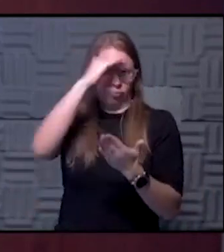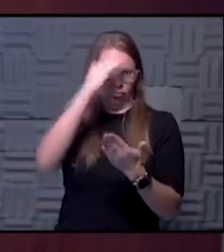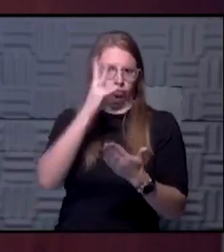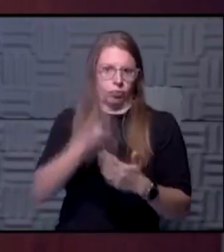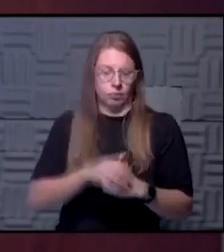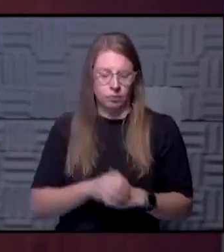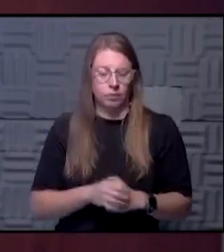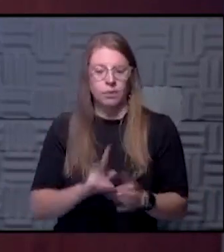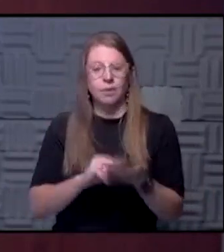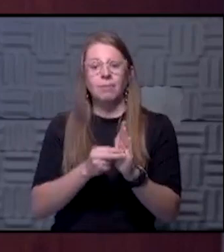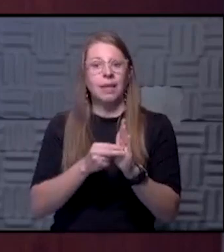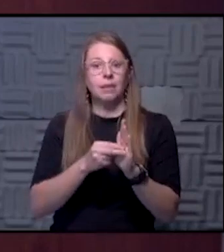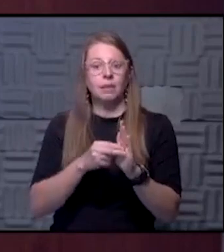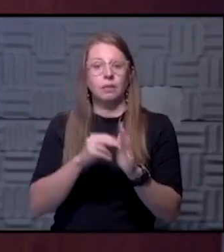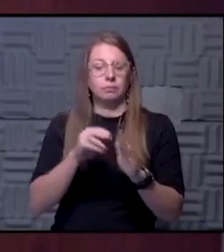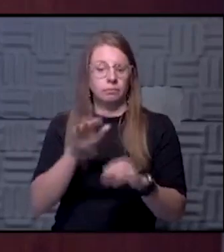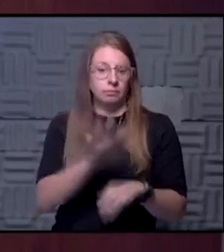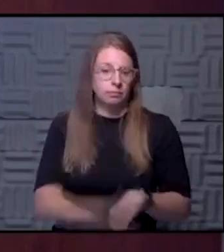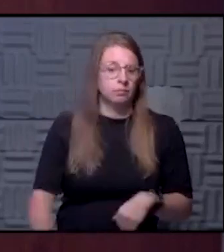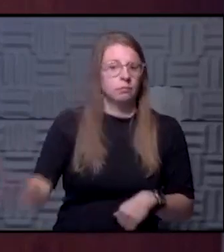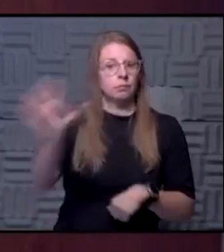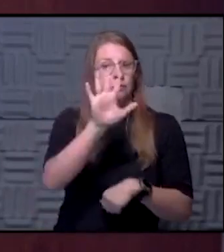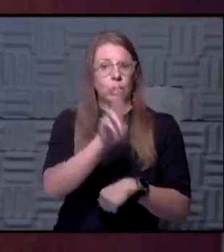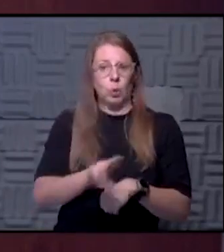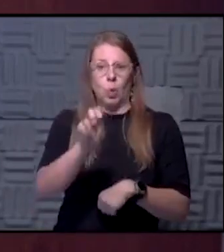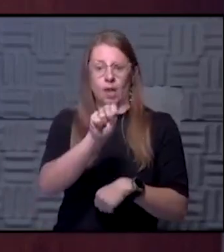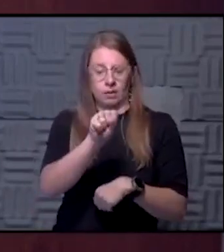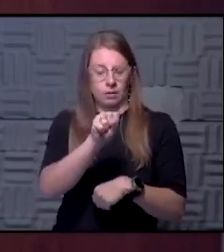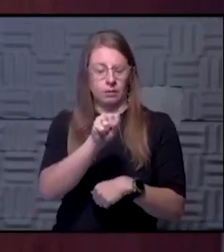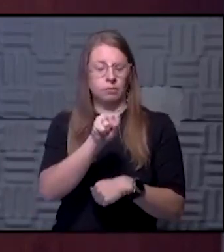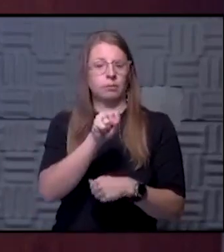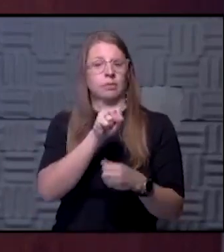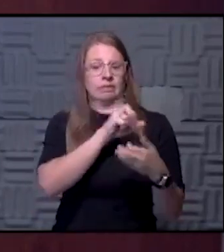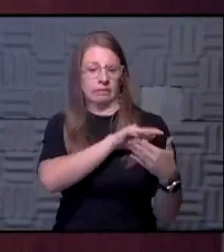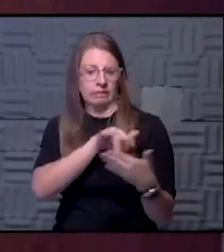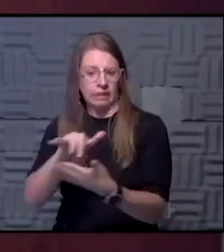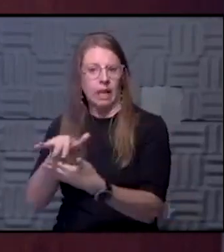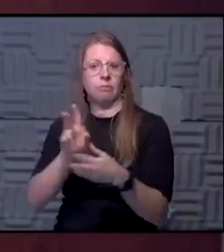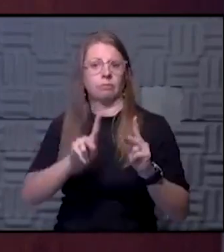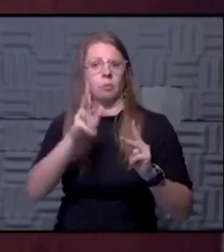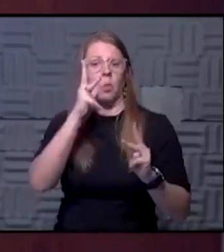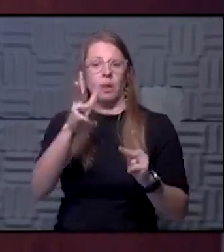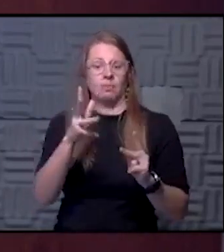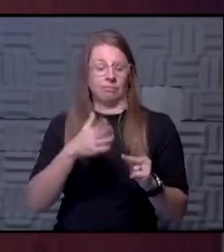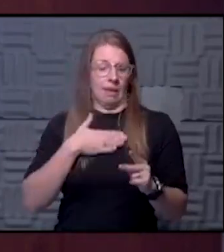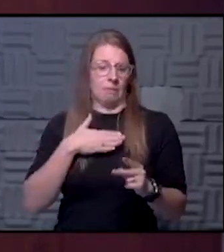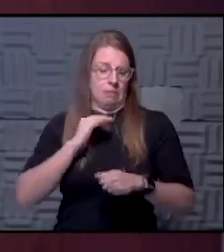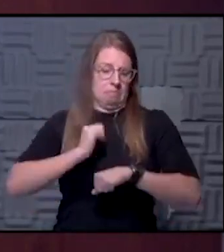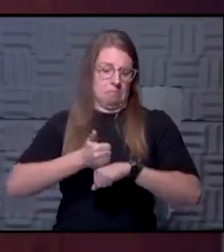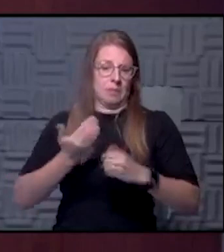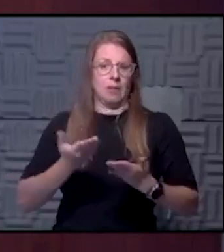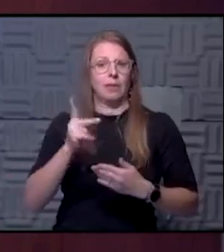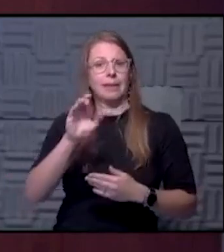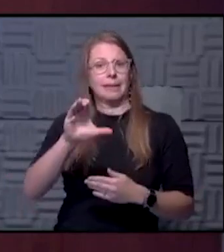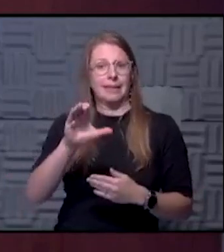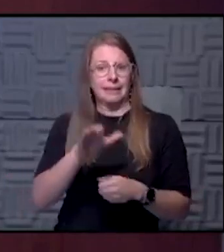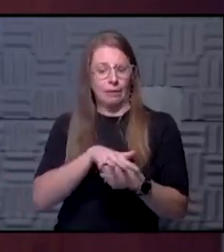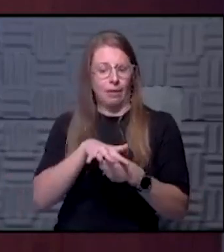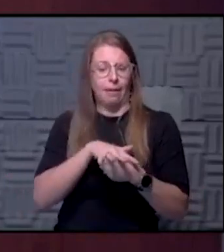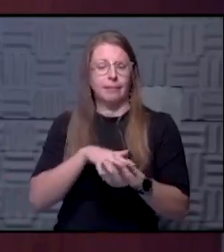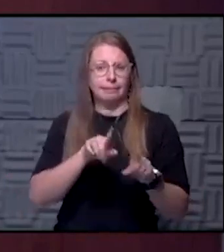will enroll across the country, and we're happy that we have it here at KU in the Kansas City area. And